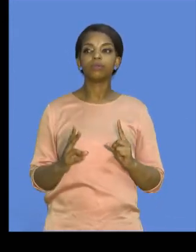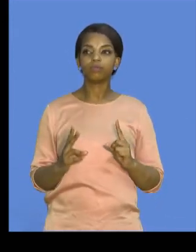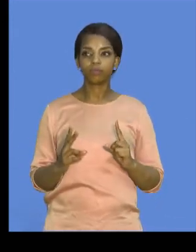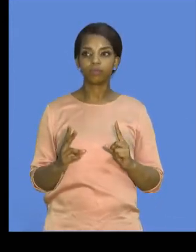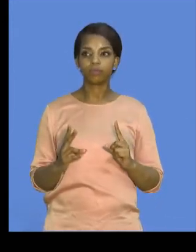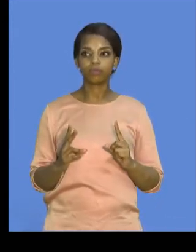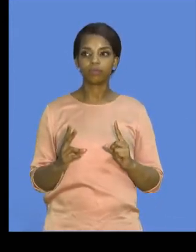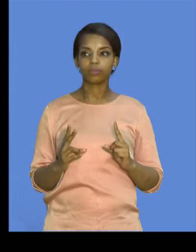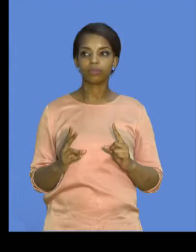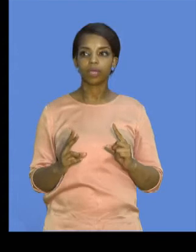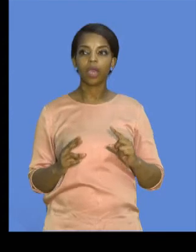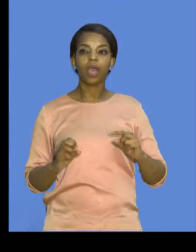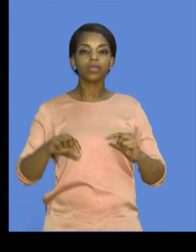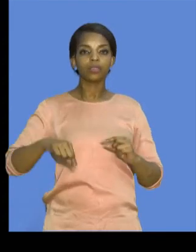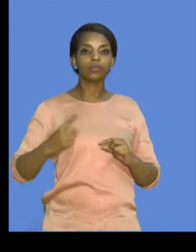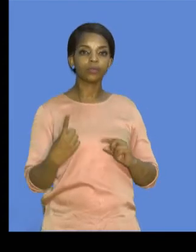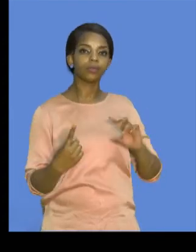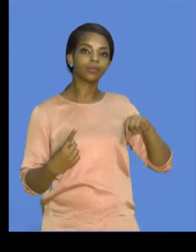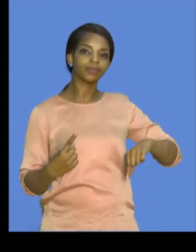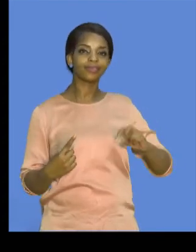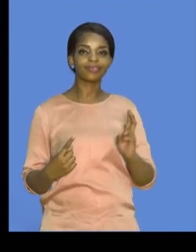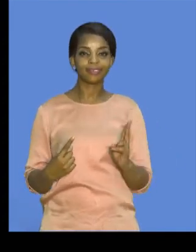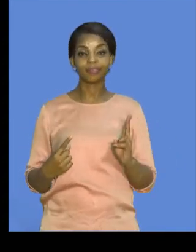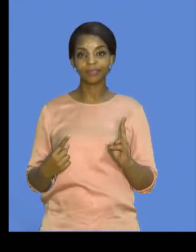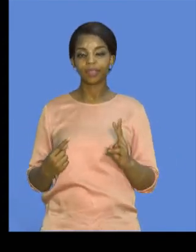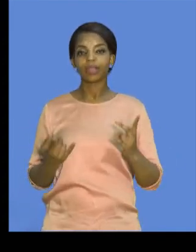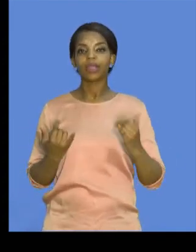Now, already they're at a distance apart.